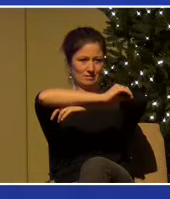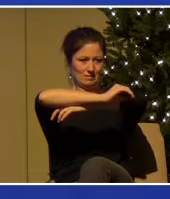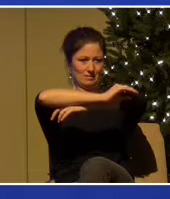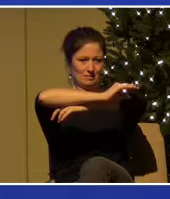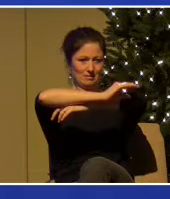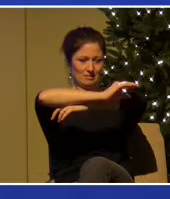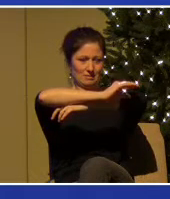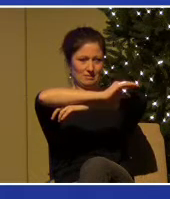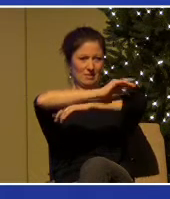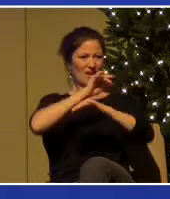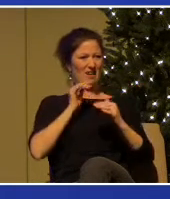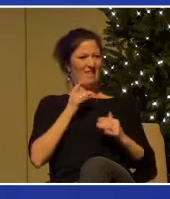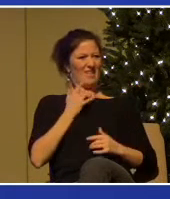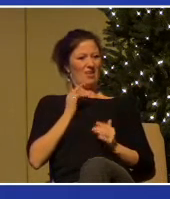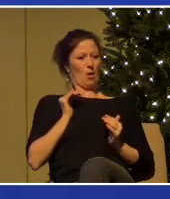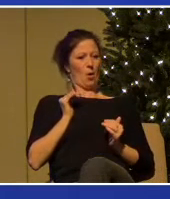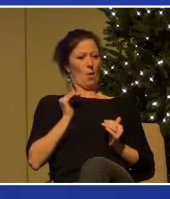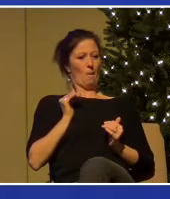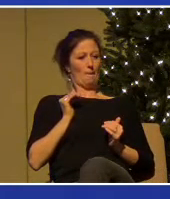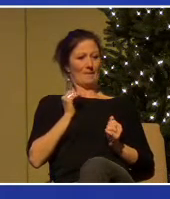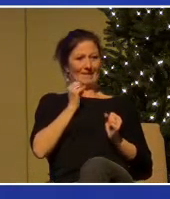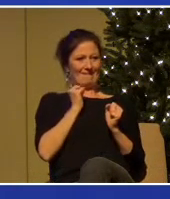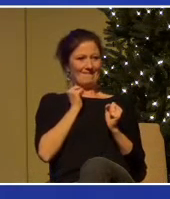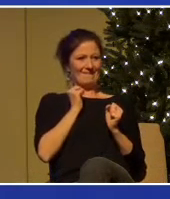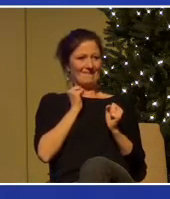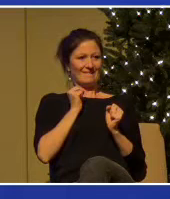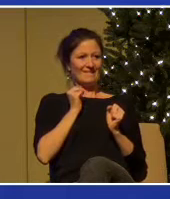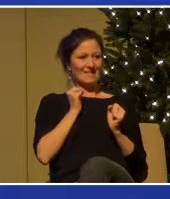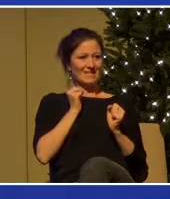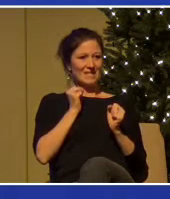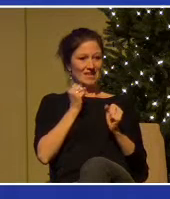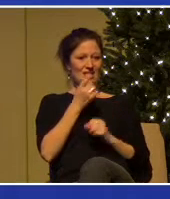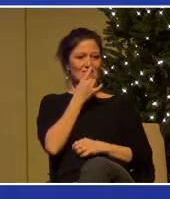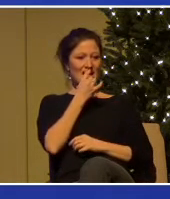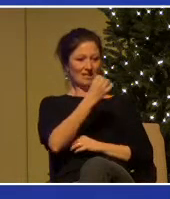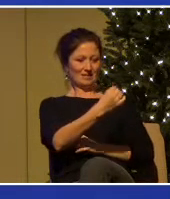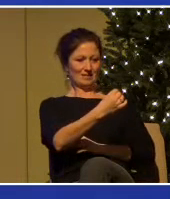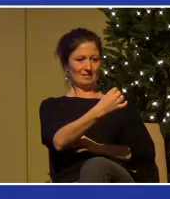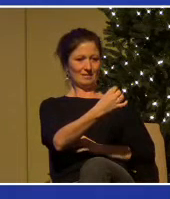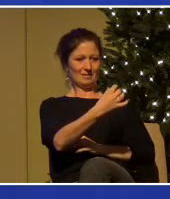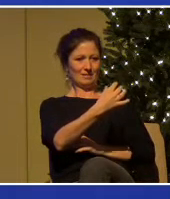There's a hopeful sort of thing going on, she says.